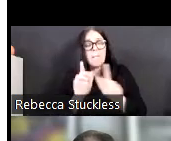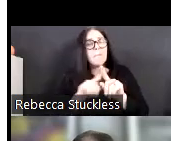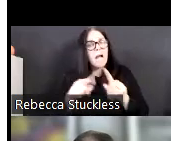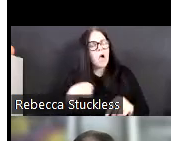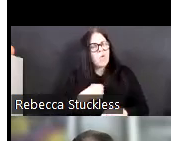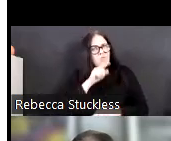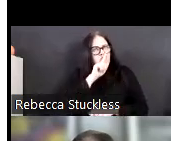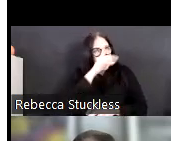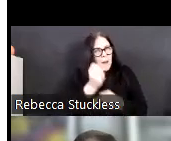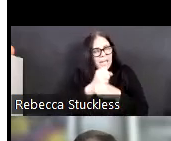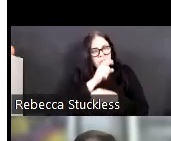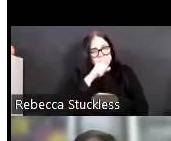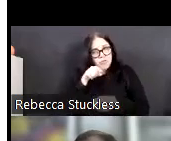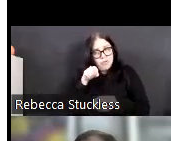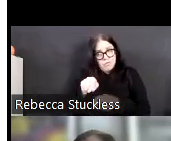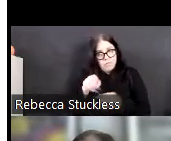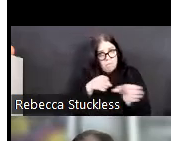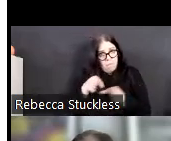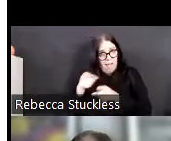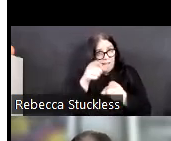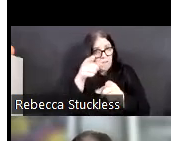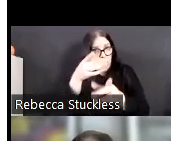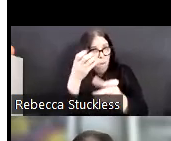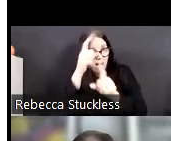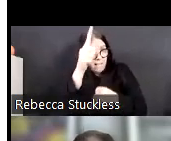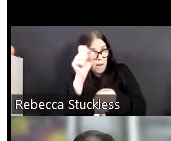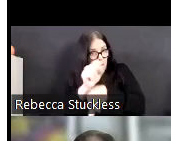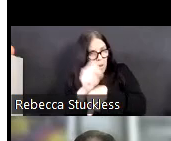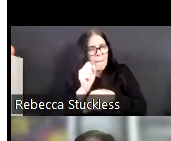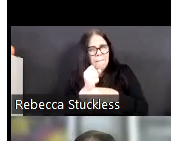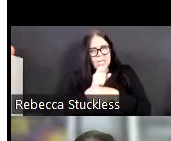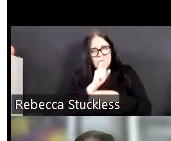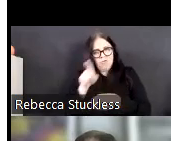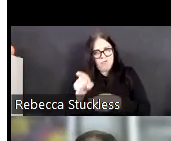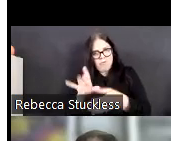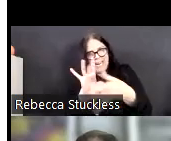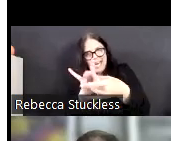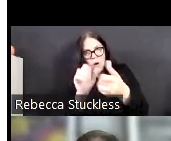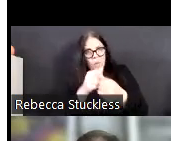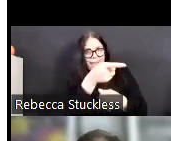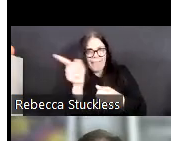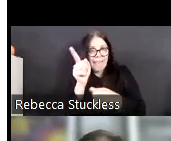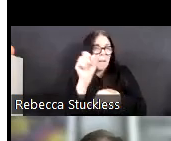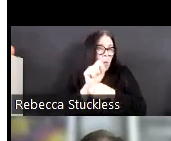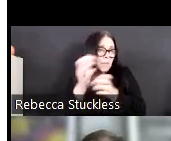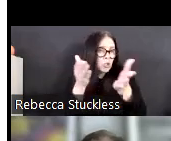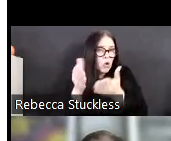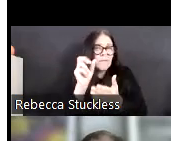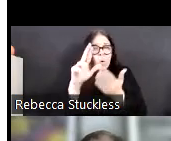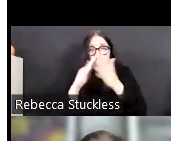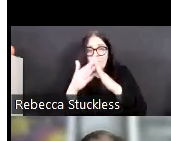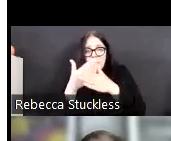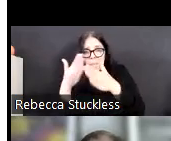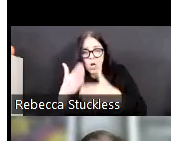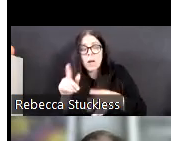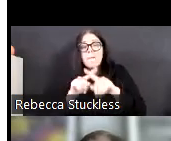about moving in an employment direction, that not only are they connected with an employment service or other community partner to support them, but